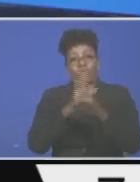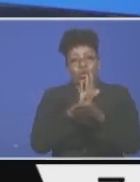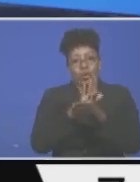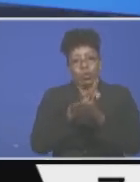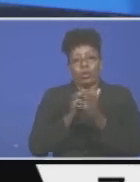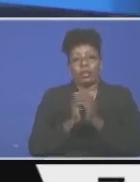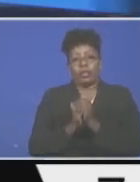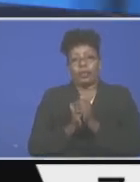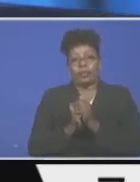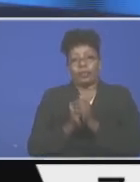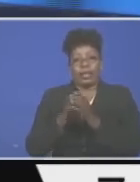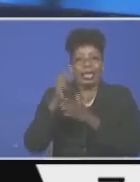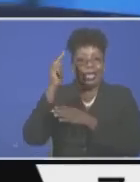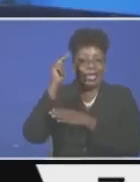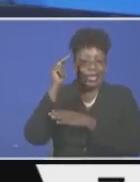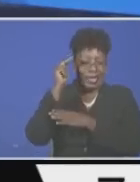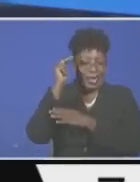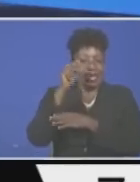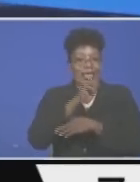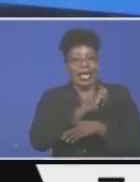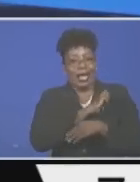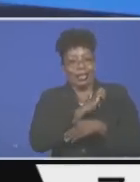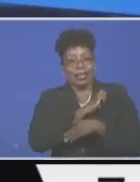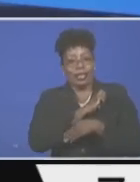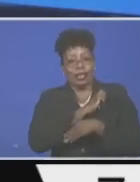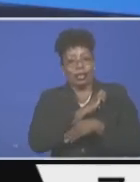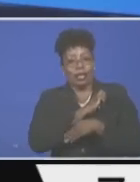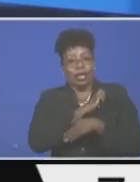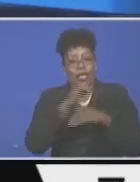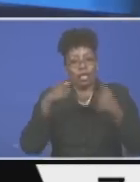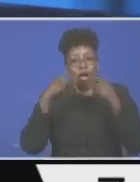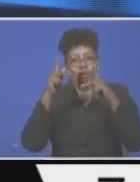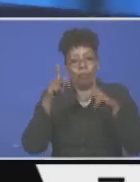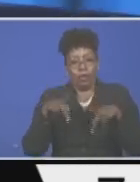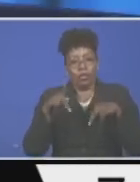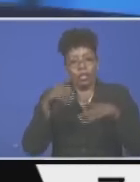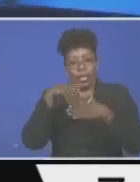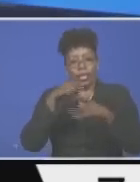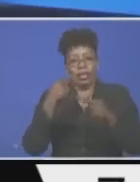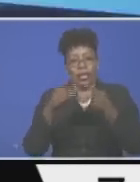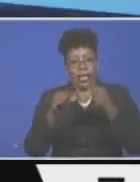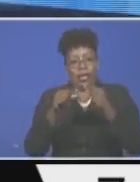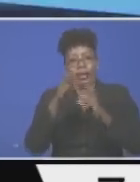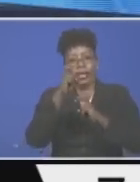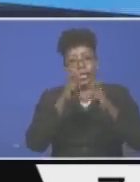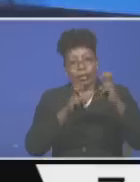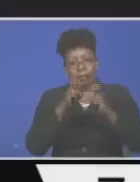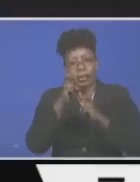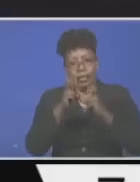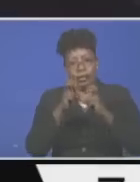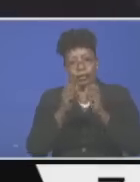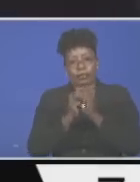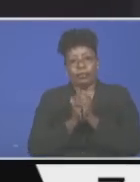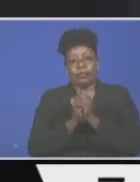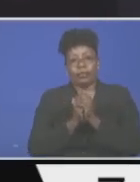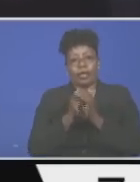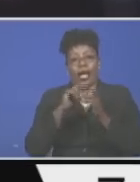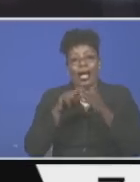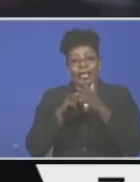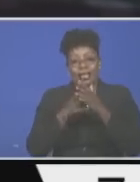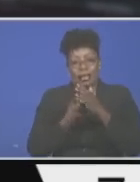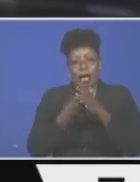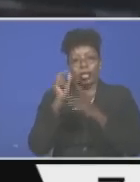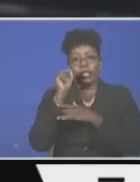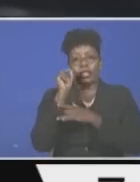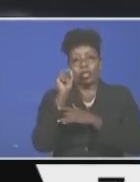Nathan Eldon is one of the youngsters involved in the game, and he's already had the opportunity to compete overseas. I started darts 2